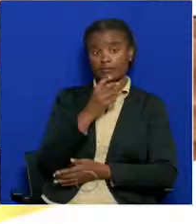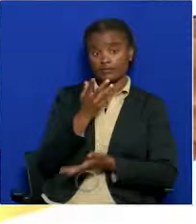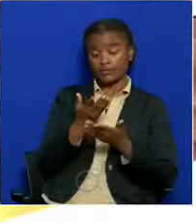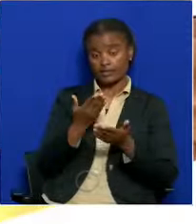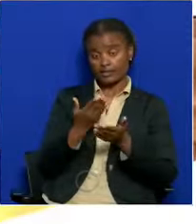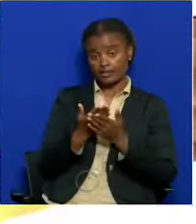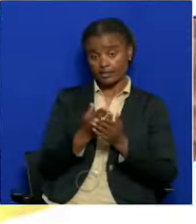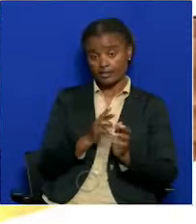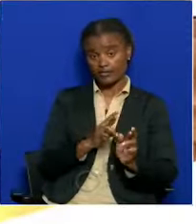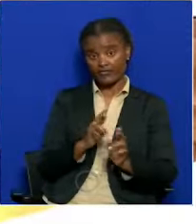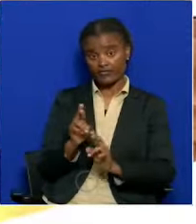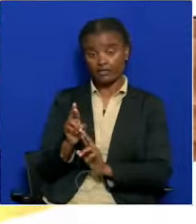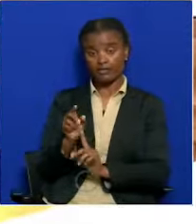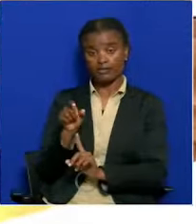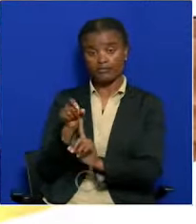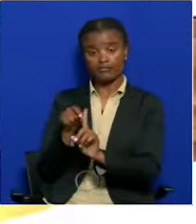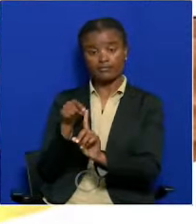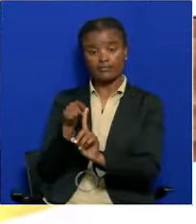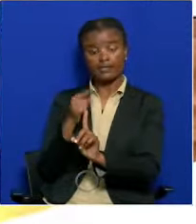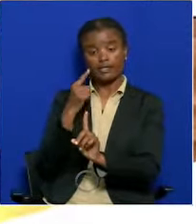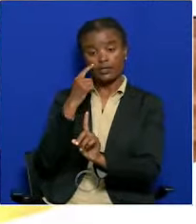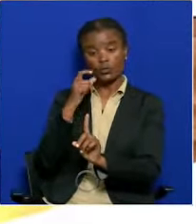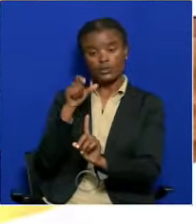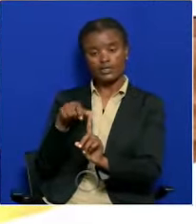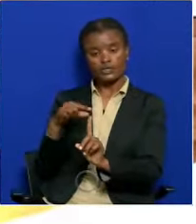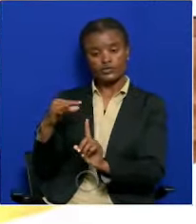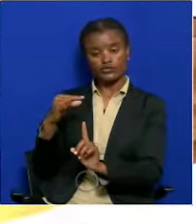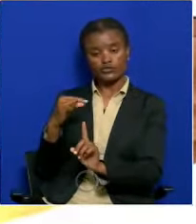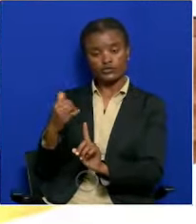G until that application is dealt with?